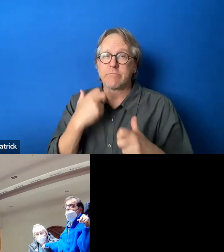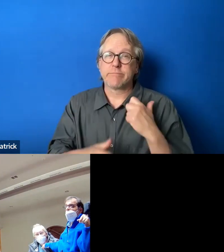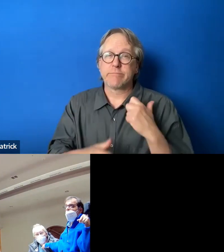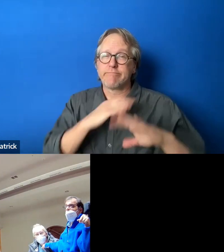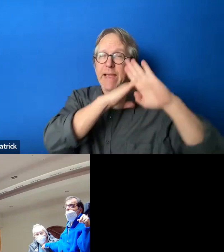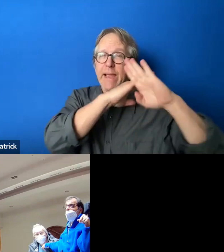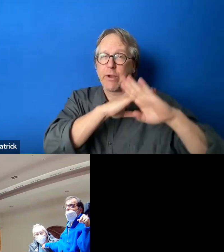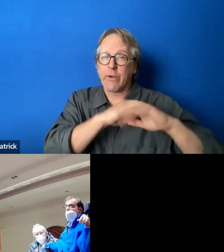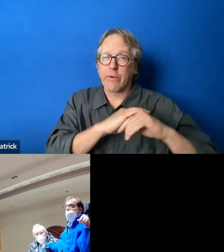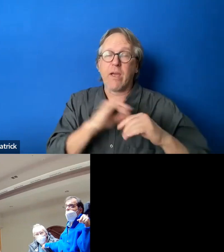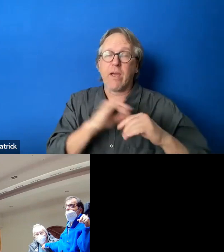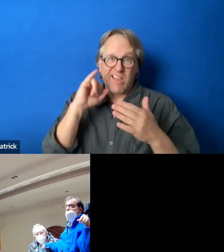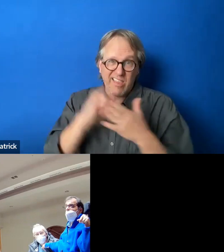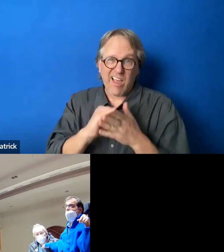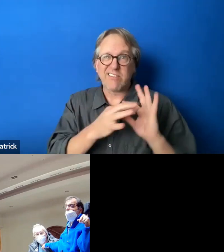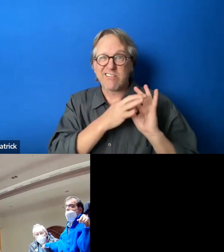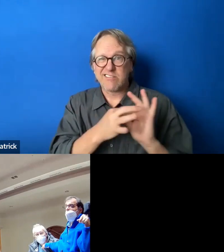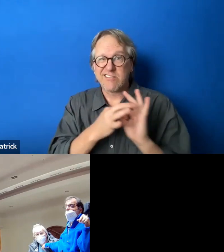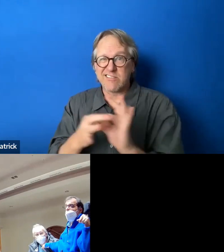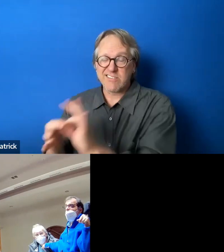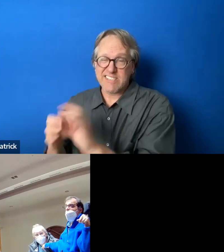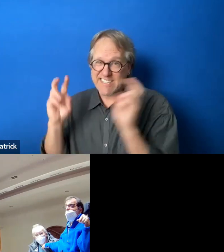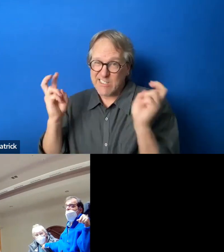And I mean, that connects so many issues.